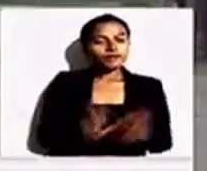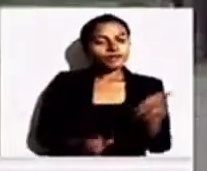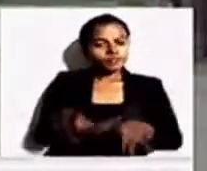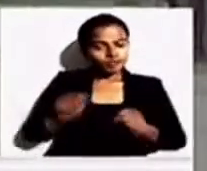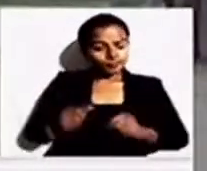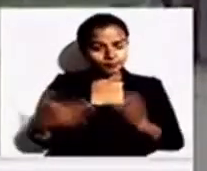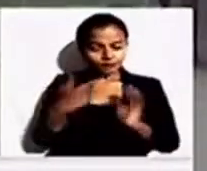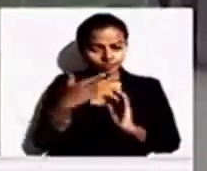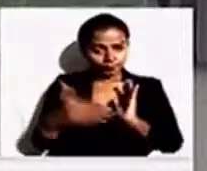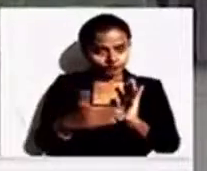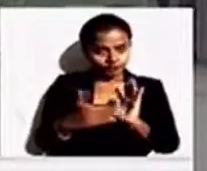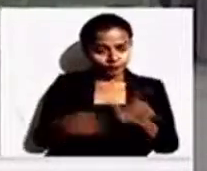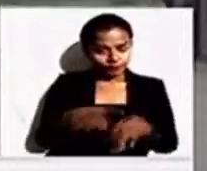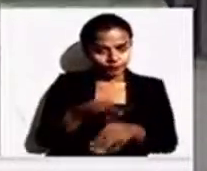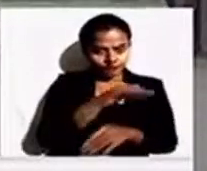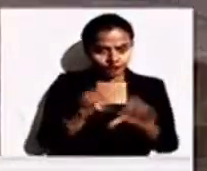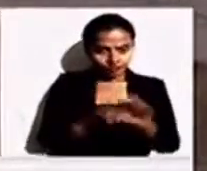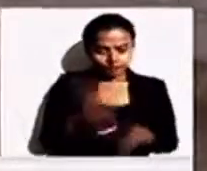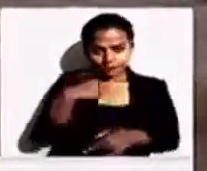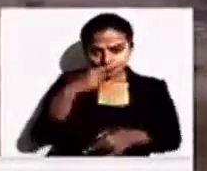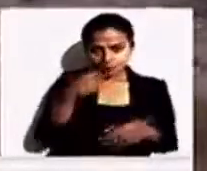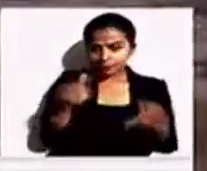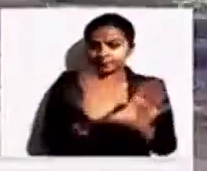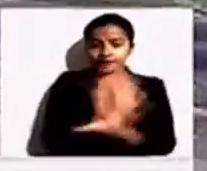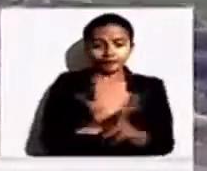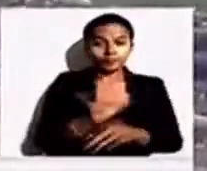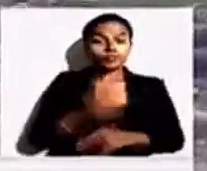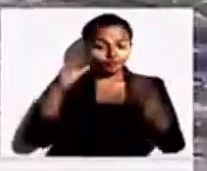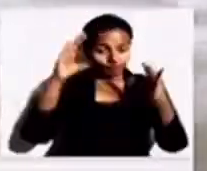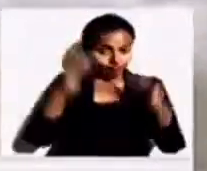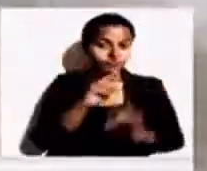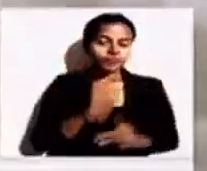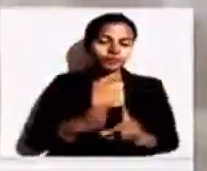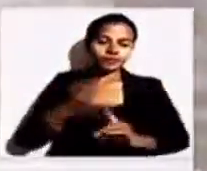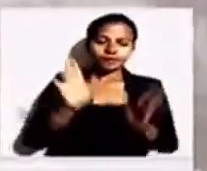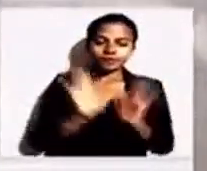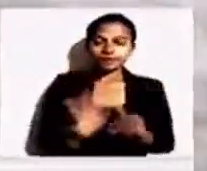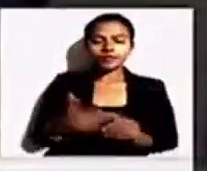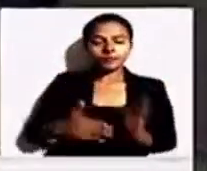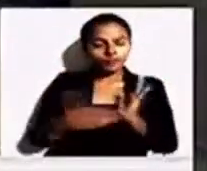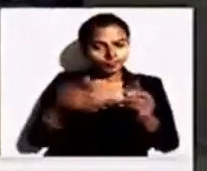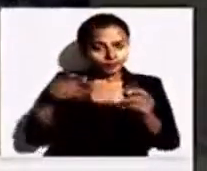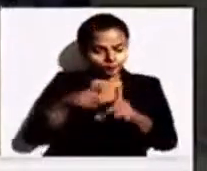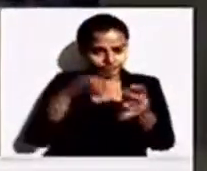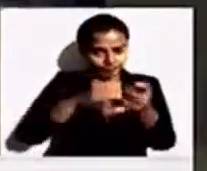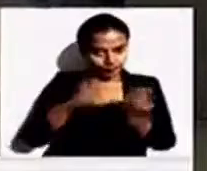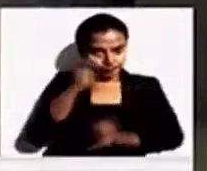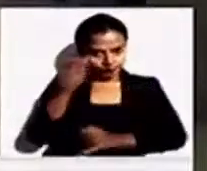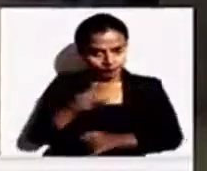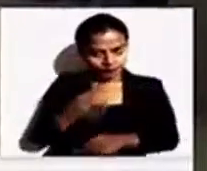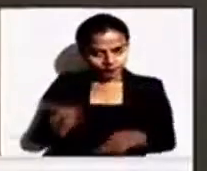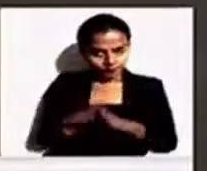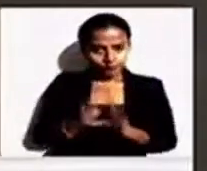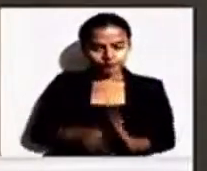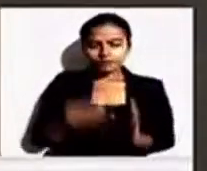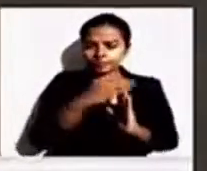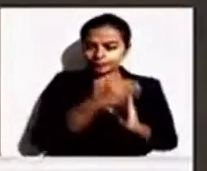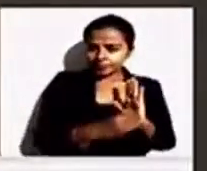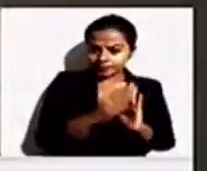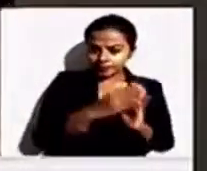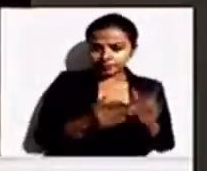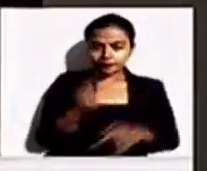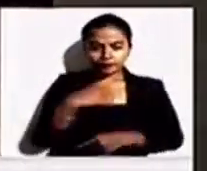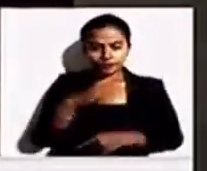sea due to the prevailing weather. A group of officials, including the Mana district secretary, visited low-lying areas that have been inundated following heavy downpours.